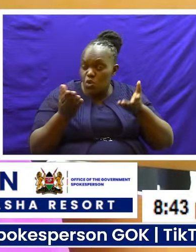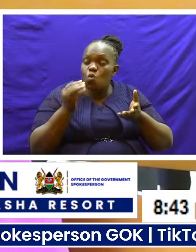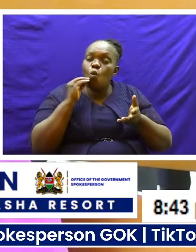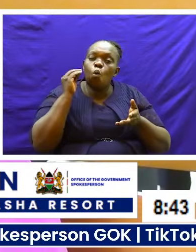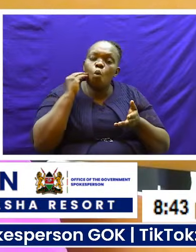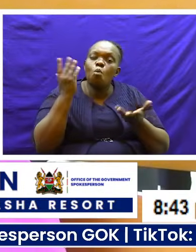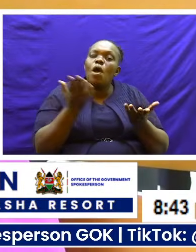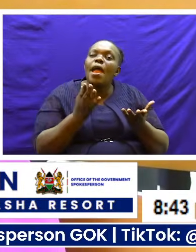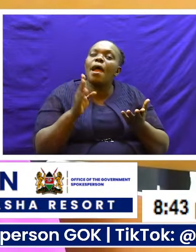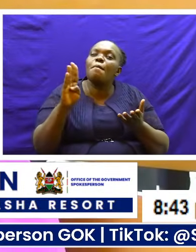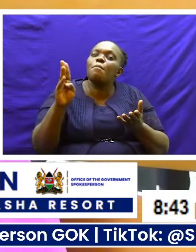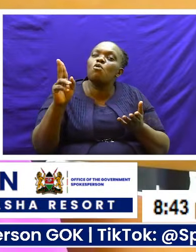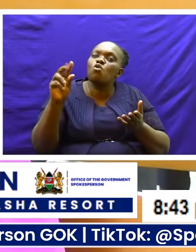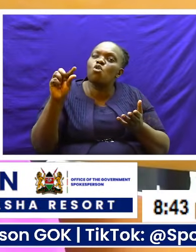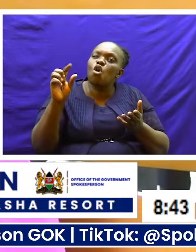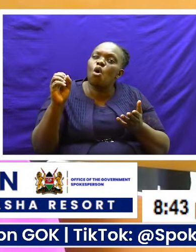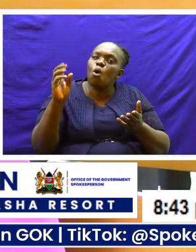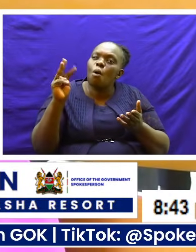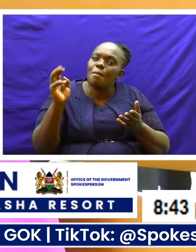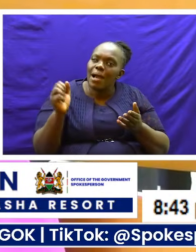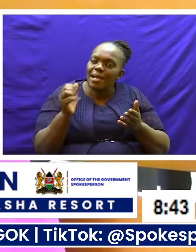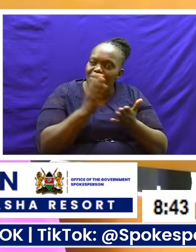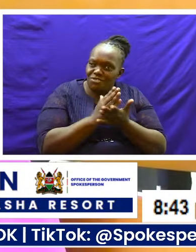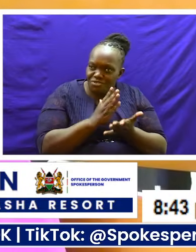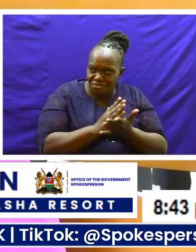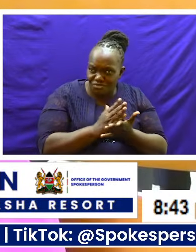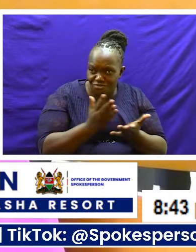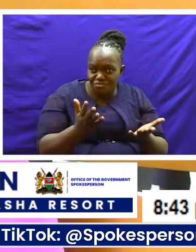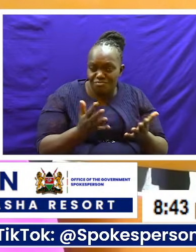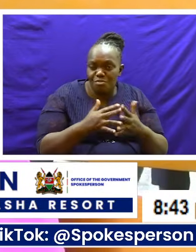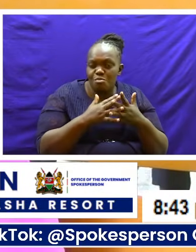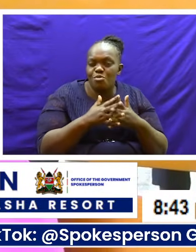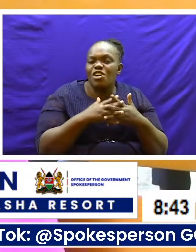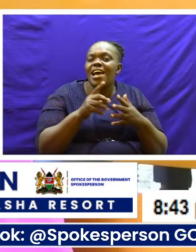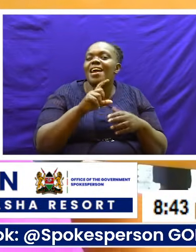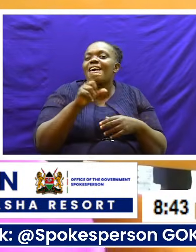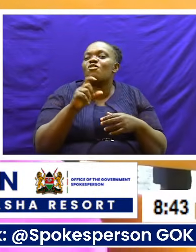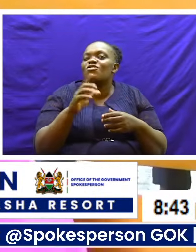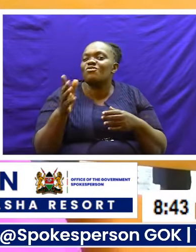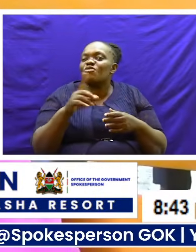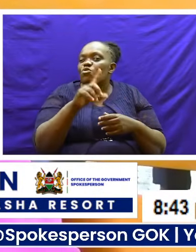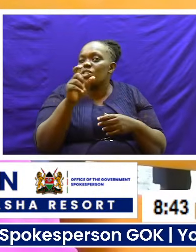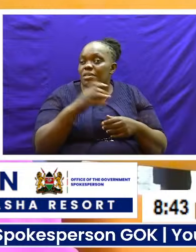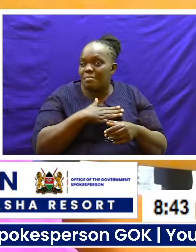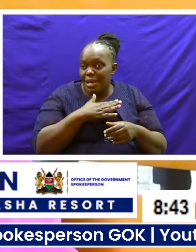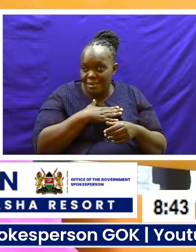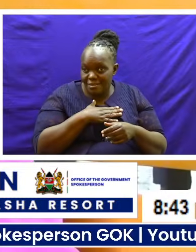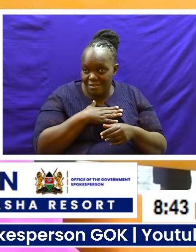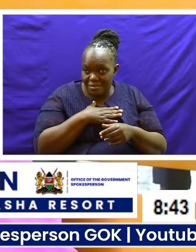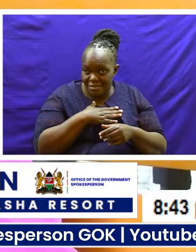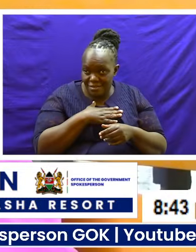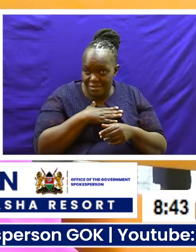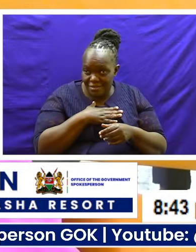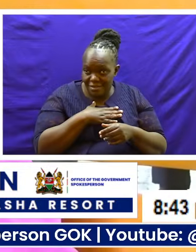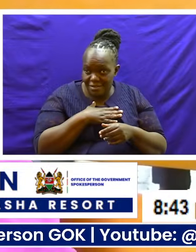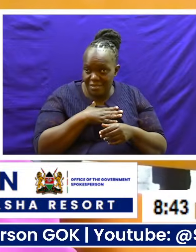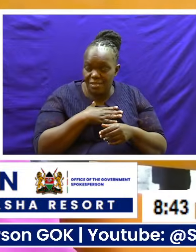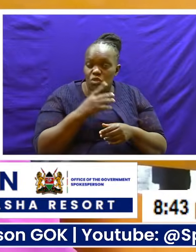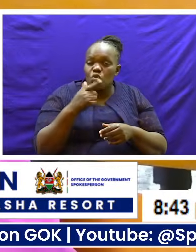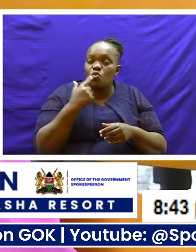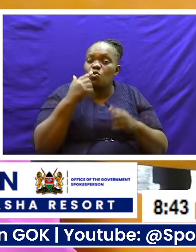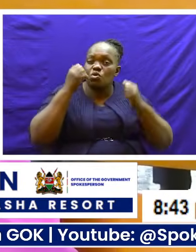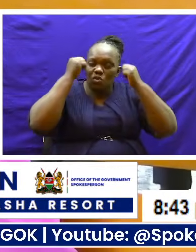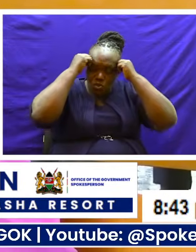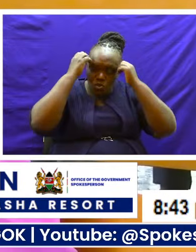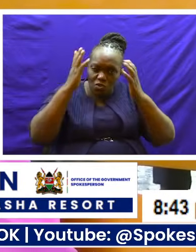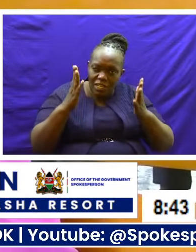from? Bungoma County. Okay, okay. You just cross over the border there. And what's your question? My question is, there are those students